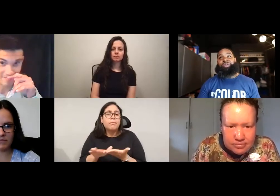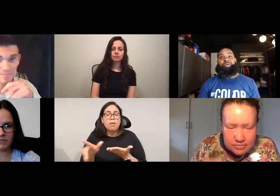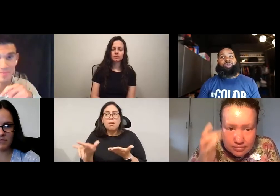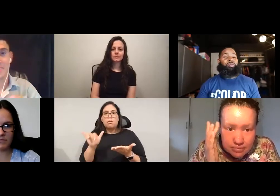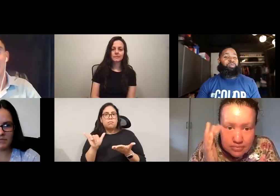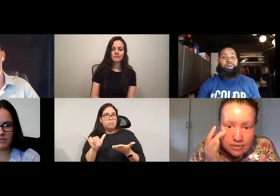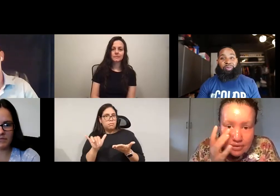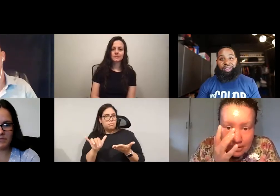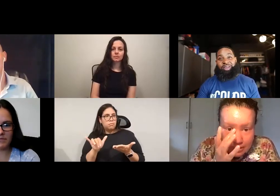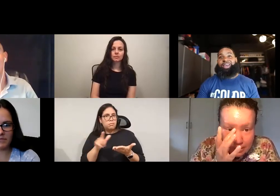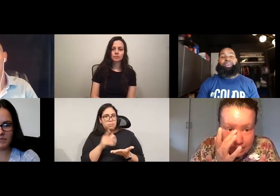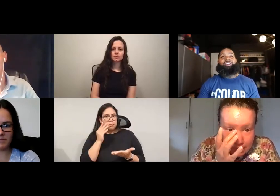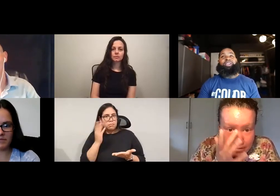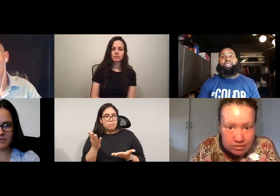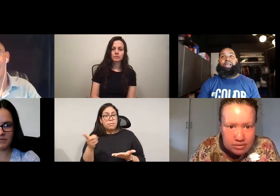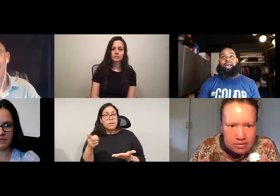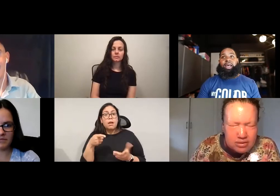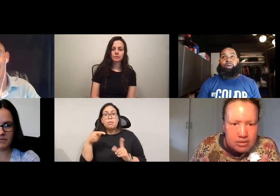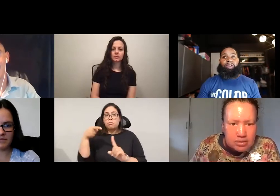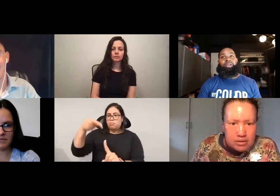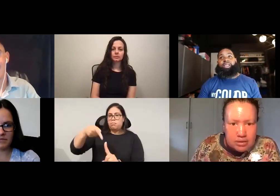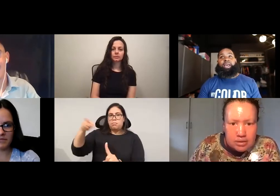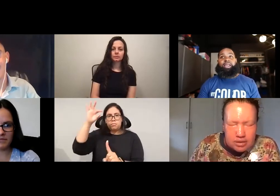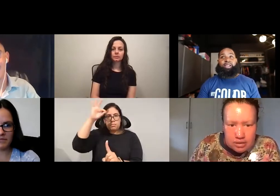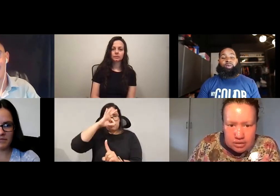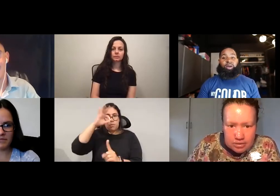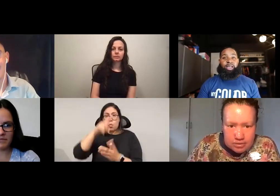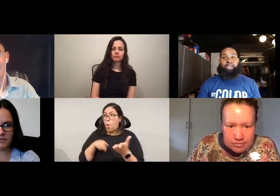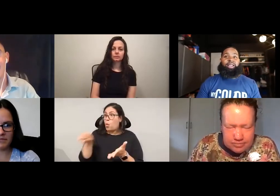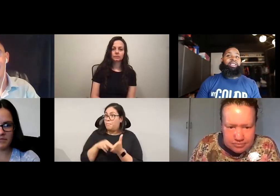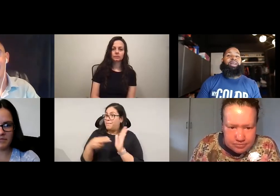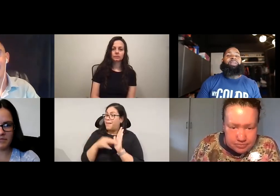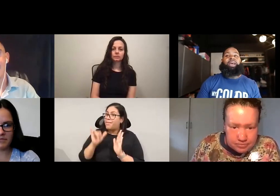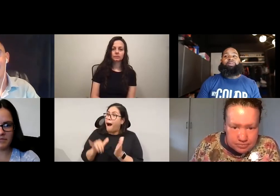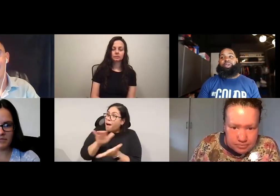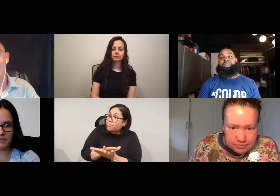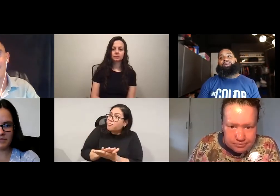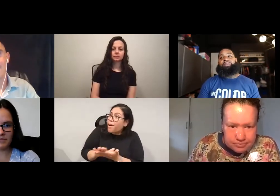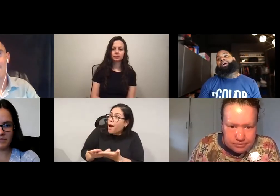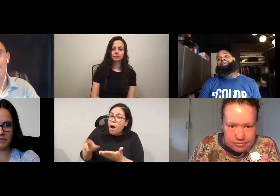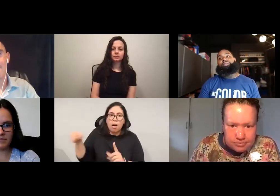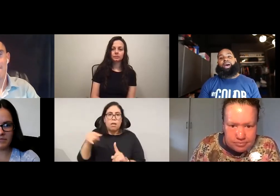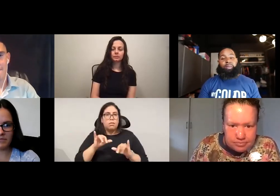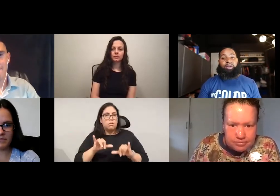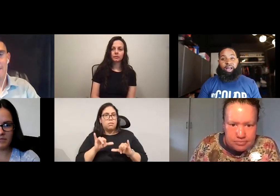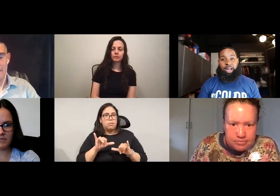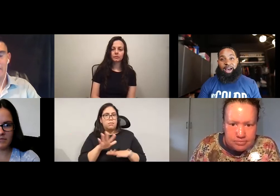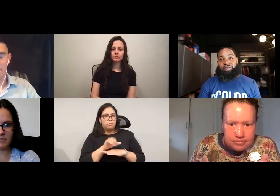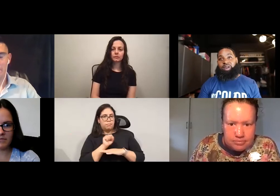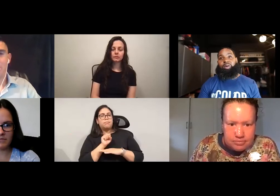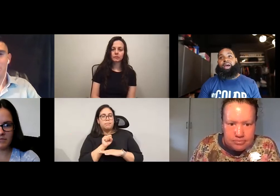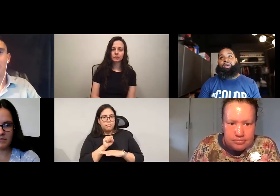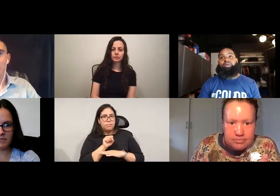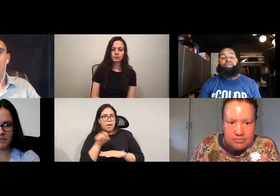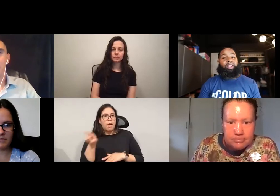and you pinpoint their ignorance and what they're saying, well, it's something that puts them back on a back burner and they have